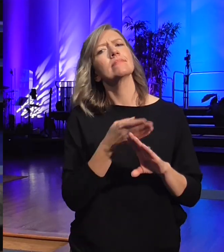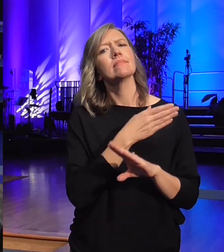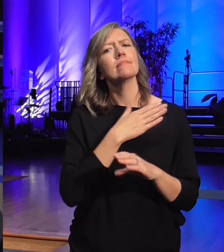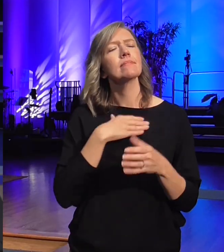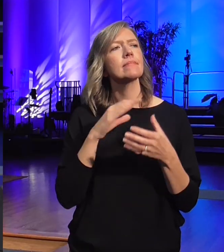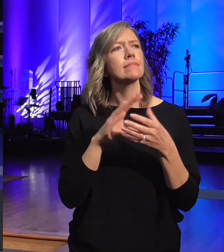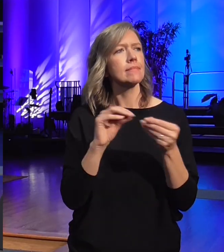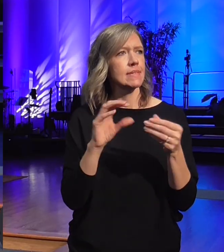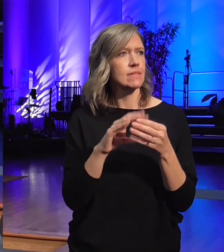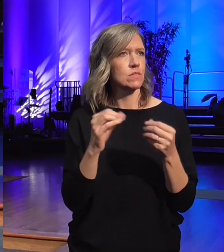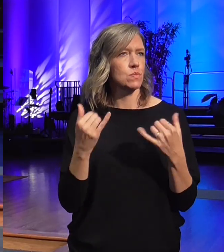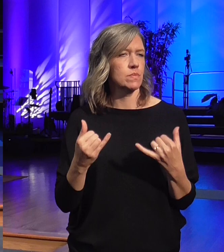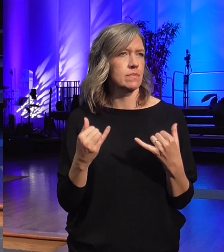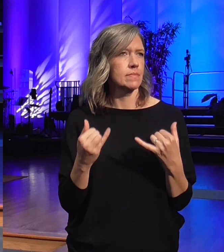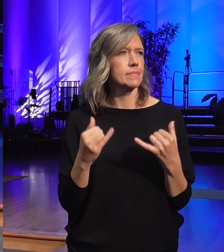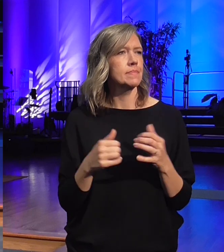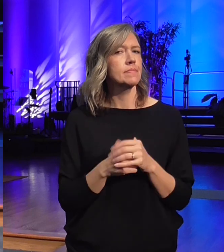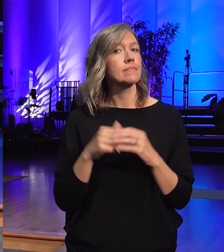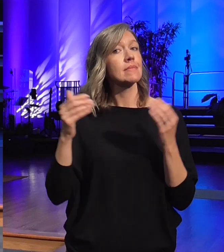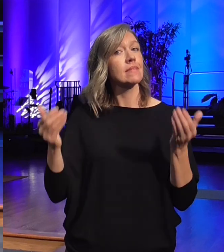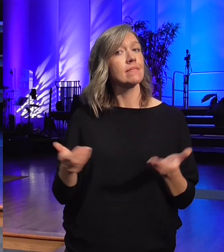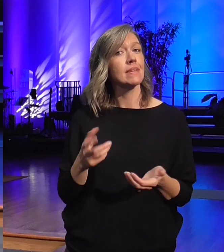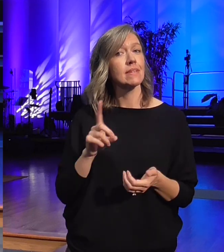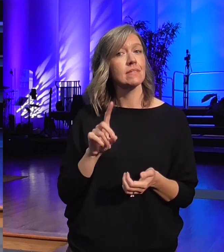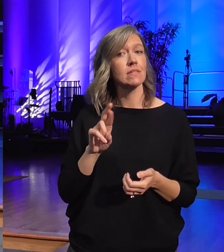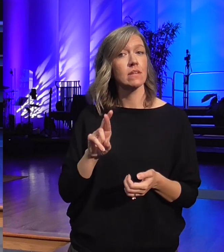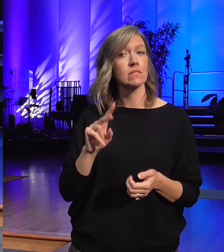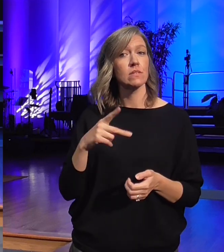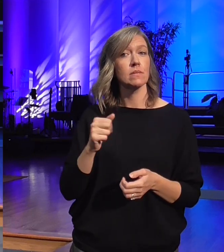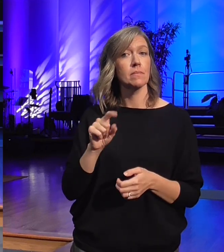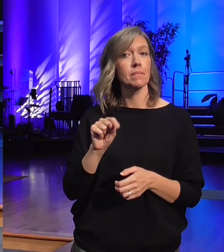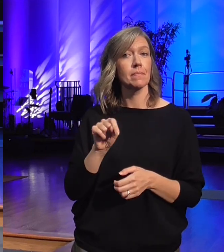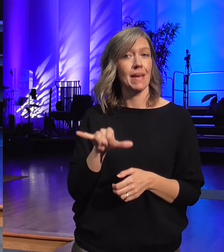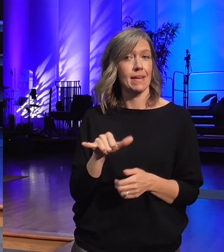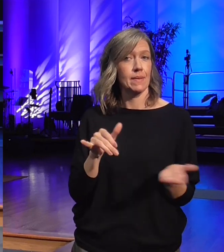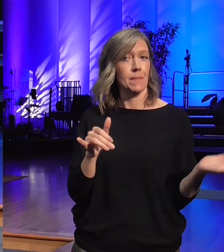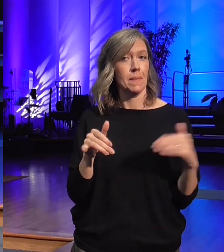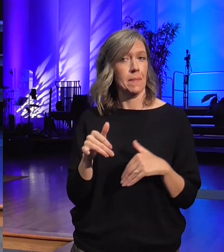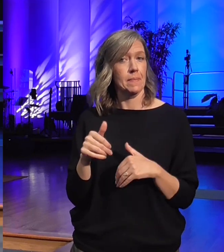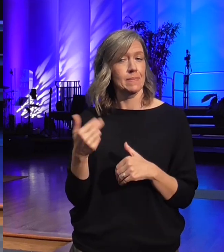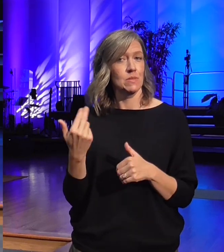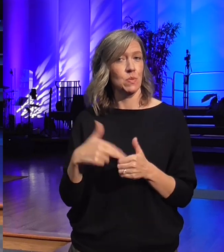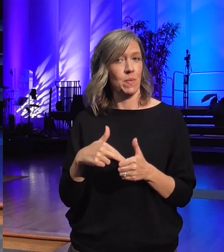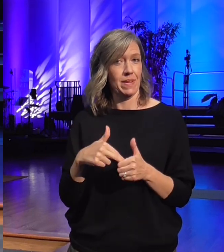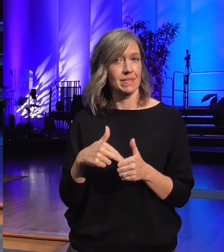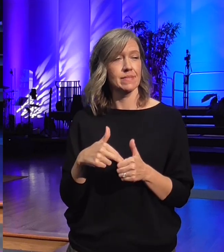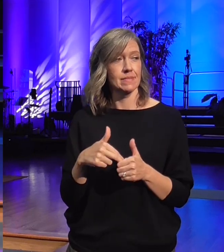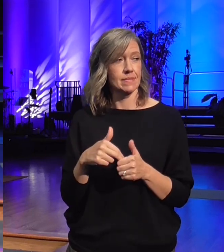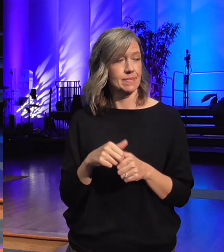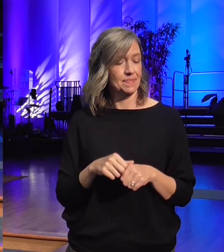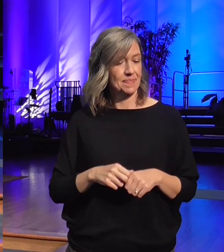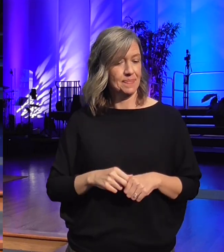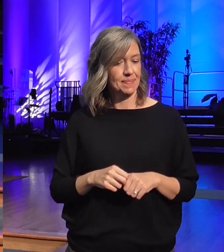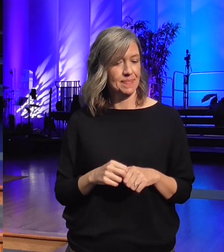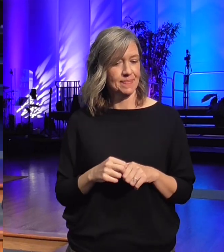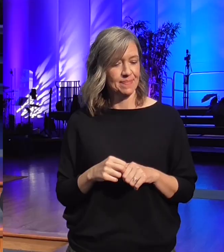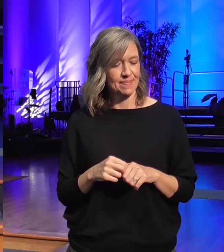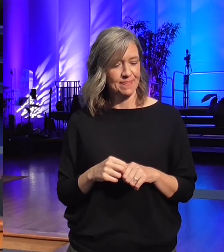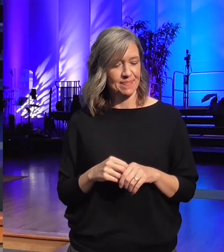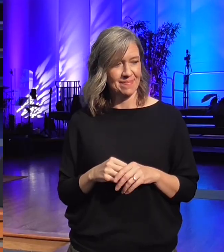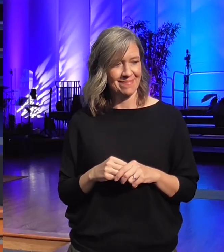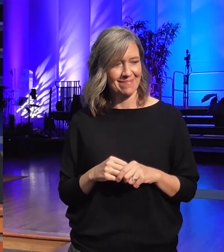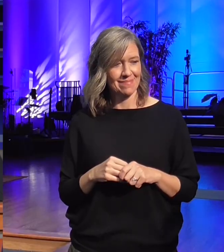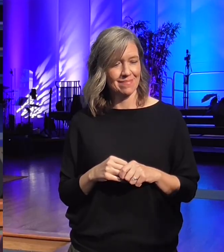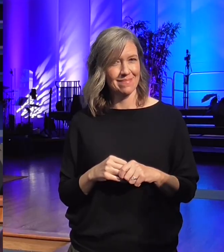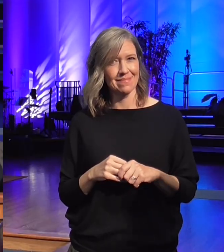Before my message today, I want to invite Dr. Patty to come up here and join me this morning. How many people got to watch